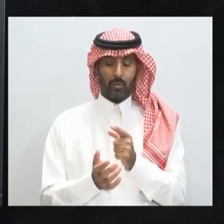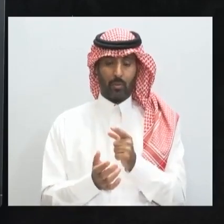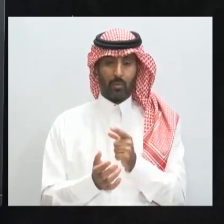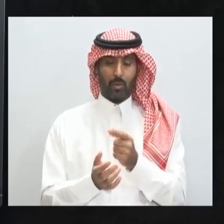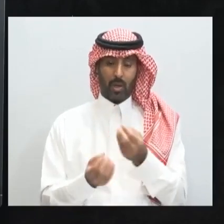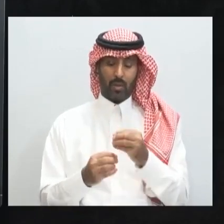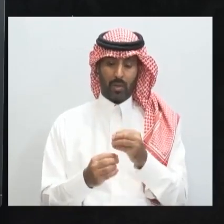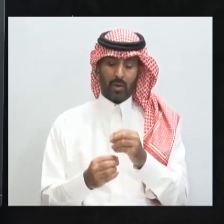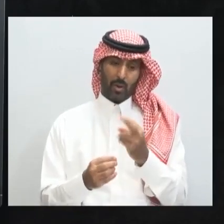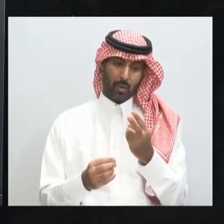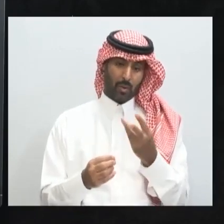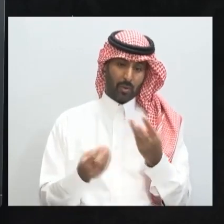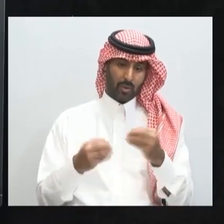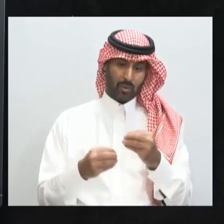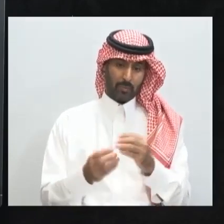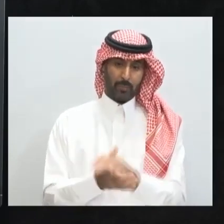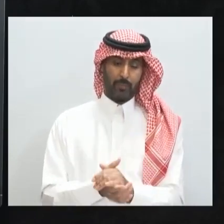here others.